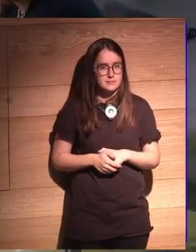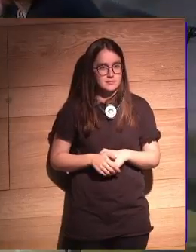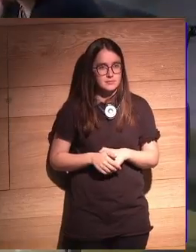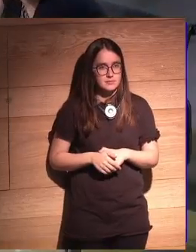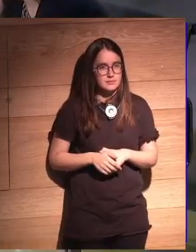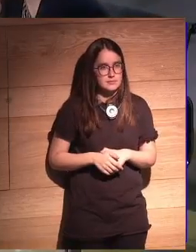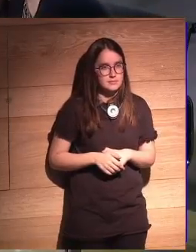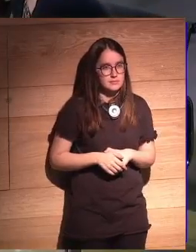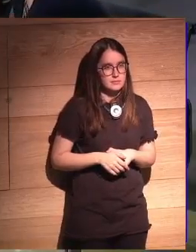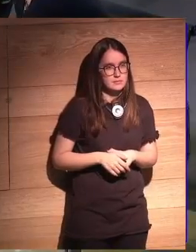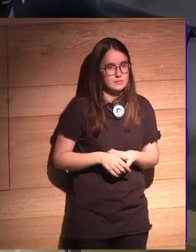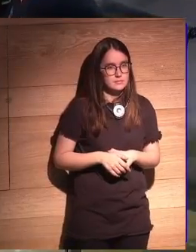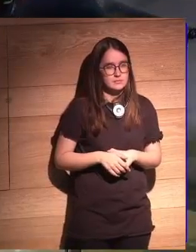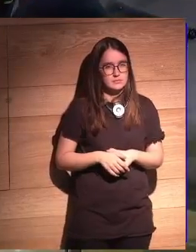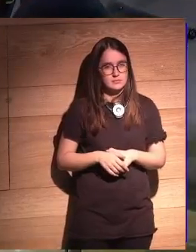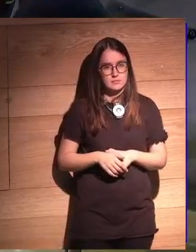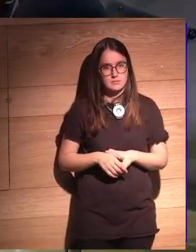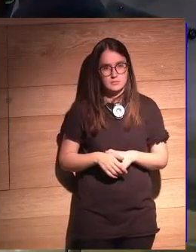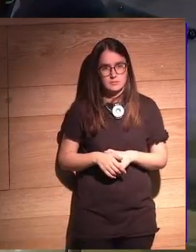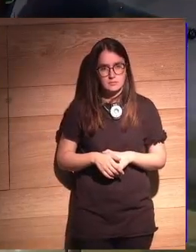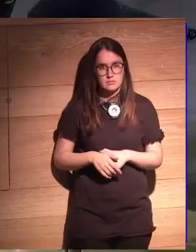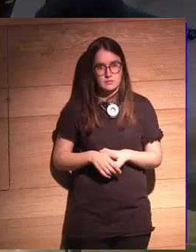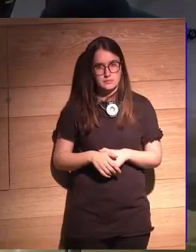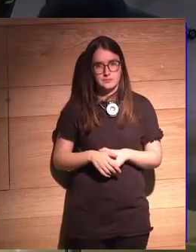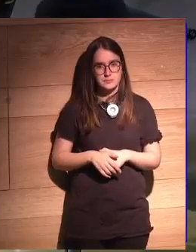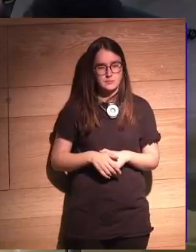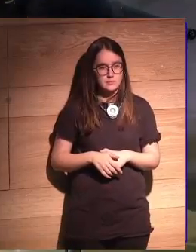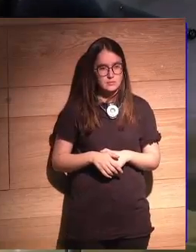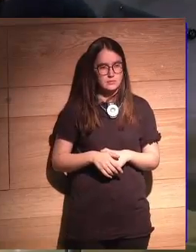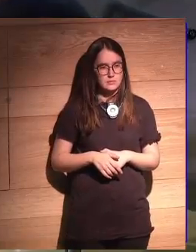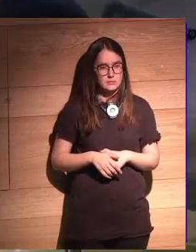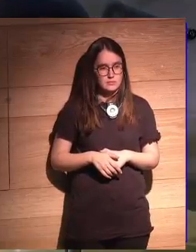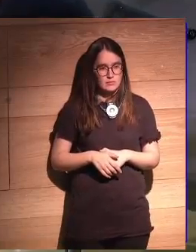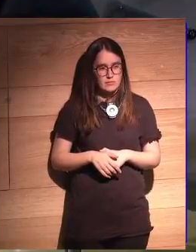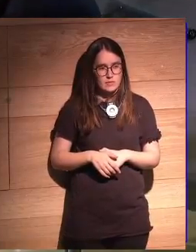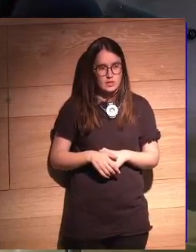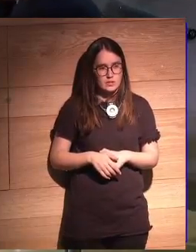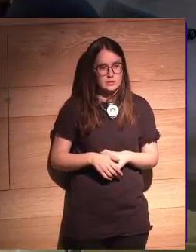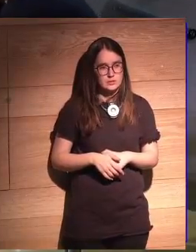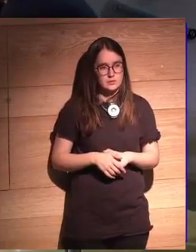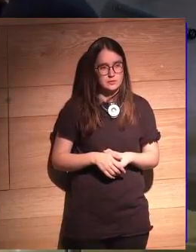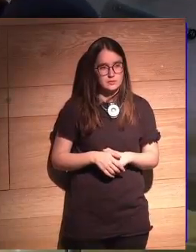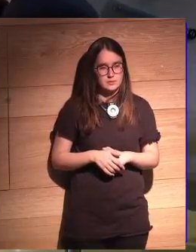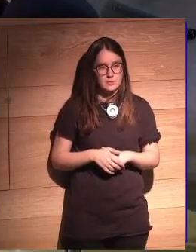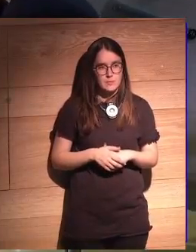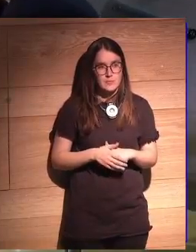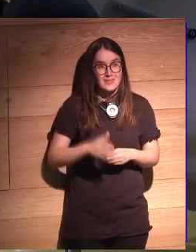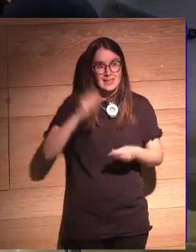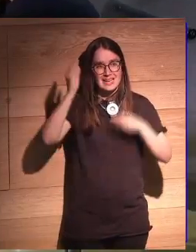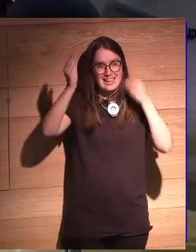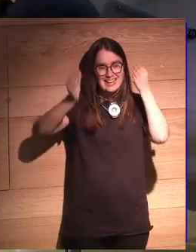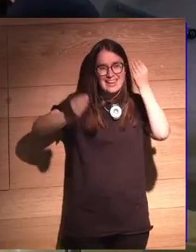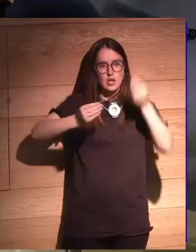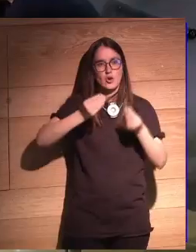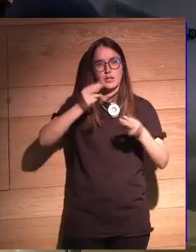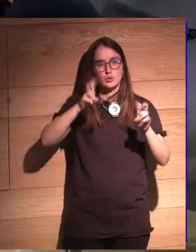the tax policy, I think. I think it's quite a powerful political issue potentially, and